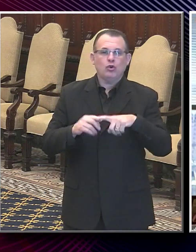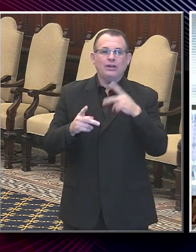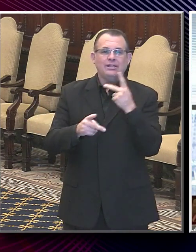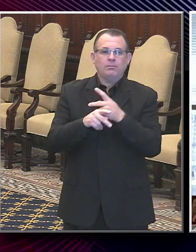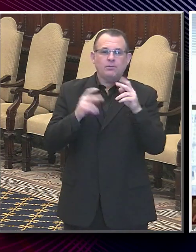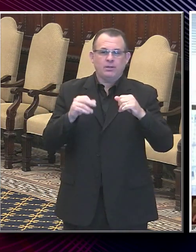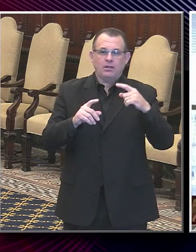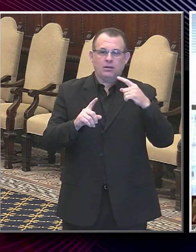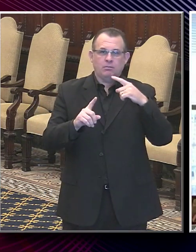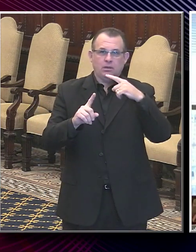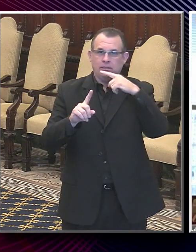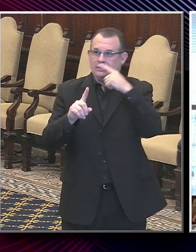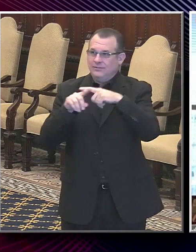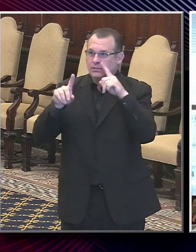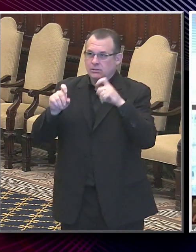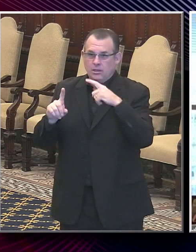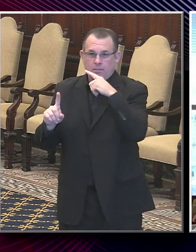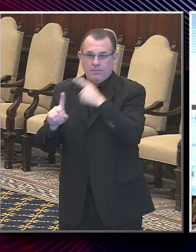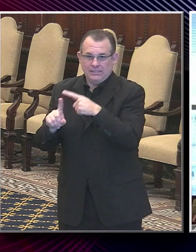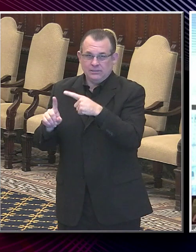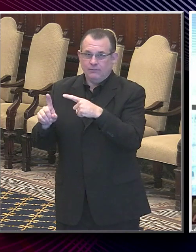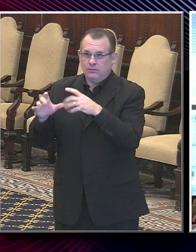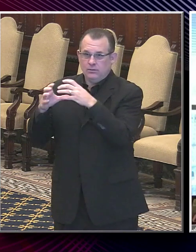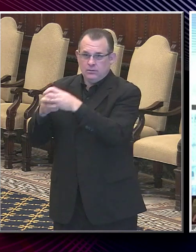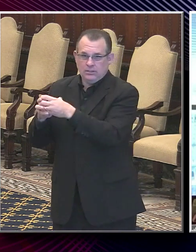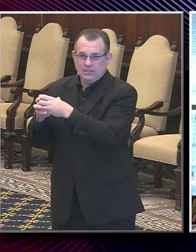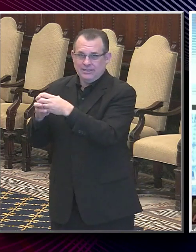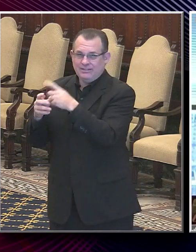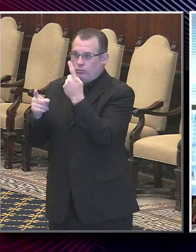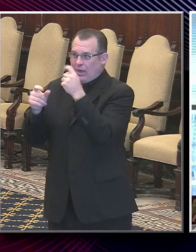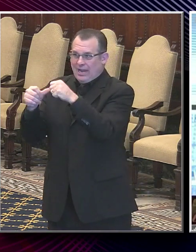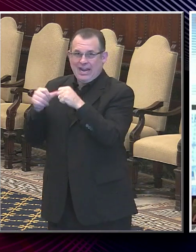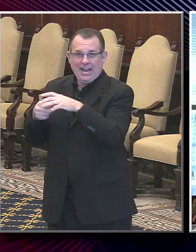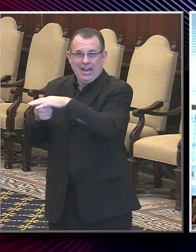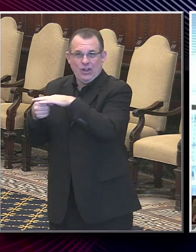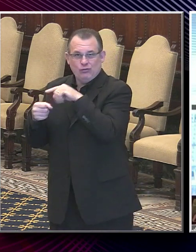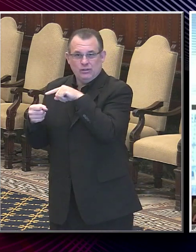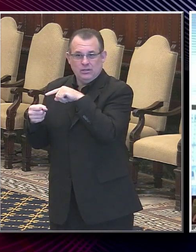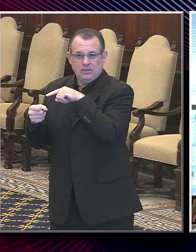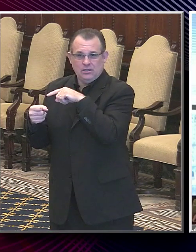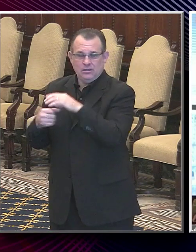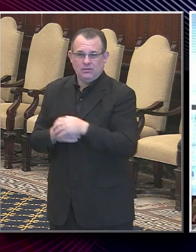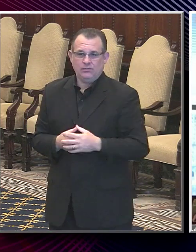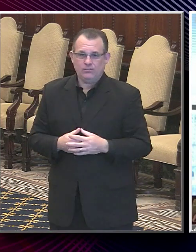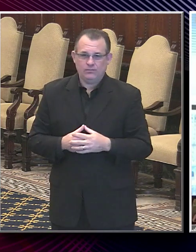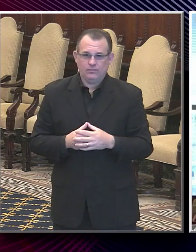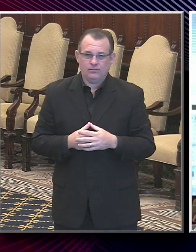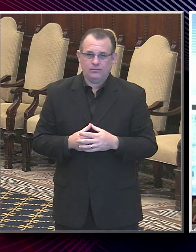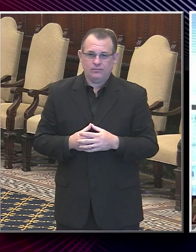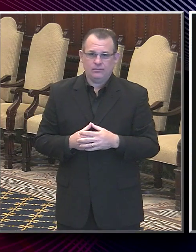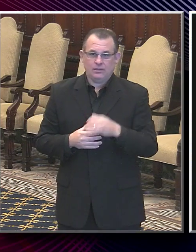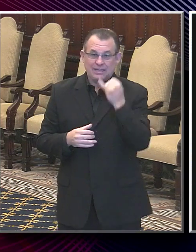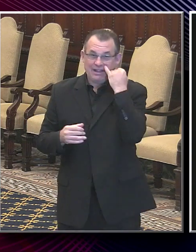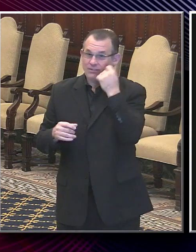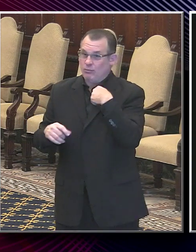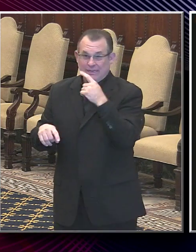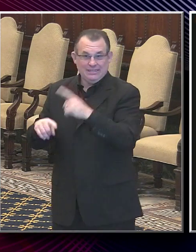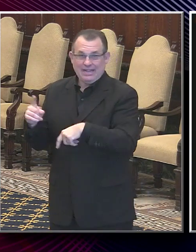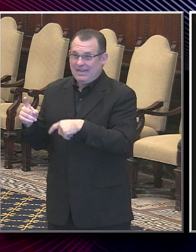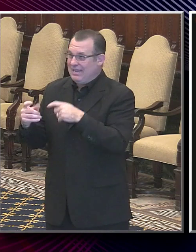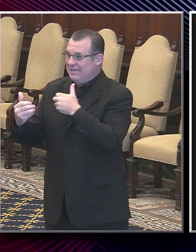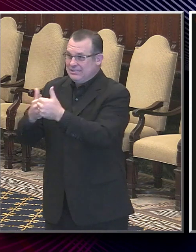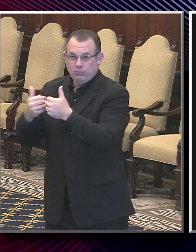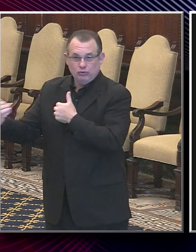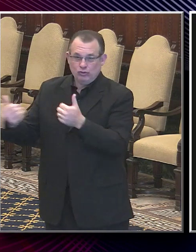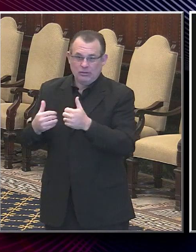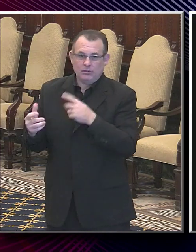for COVID in one facility and cohort. So those people are being transferred to the ASD. So everybody at